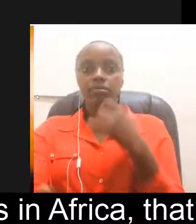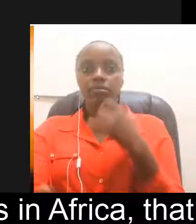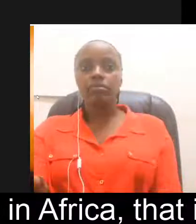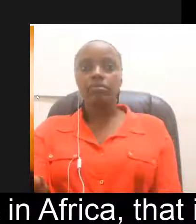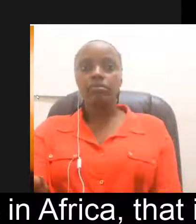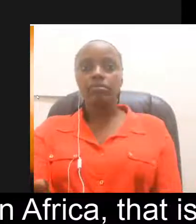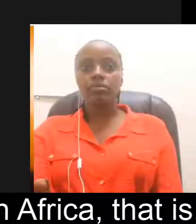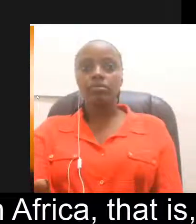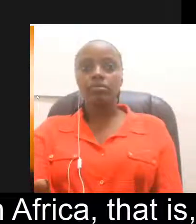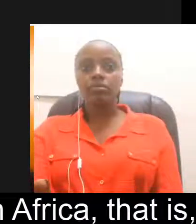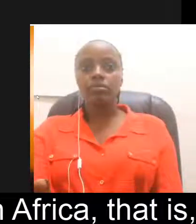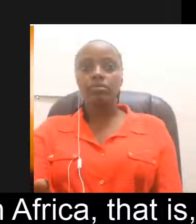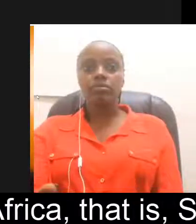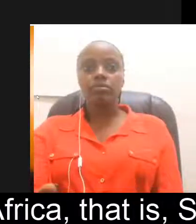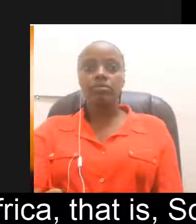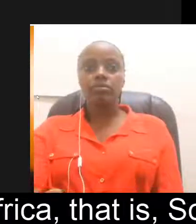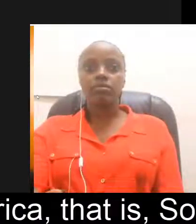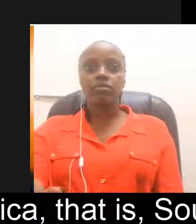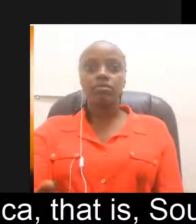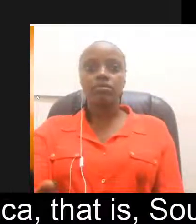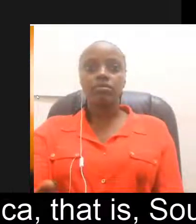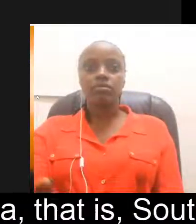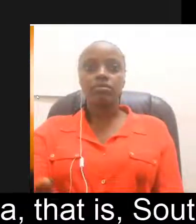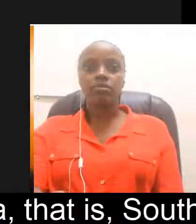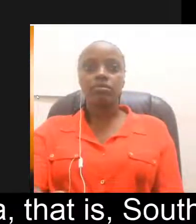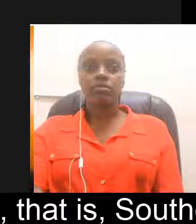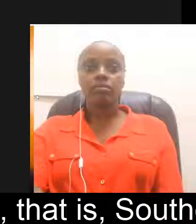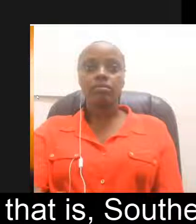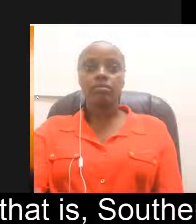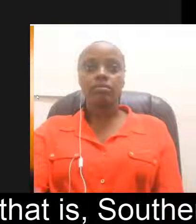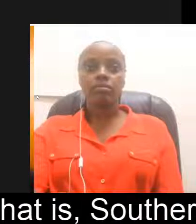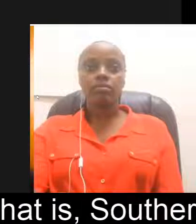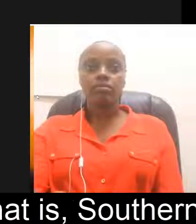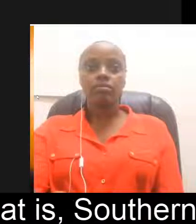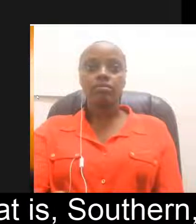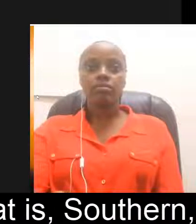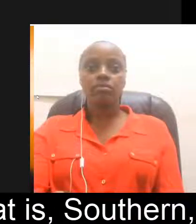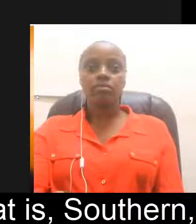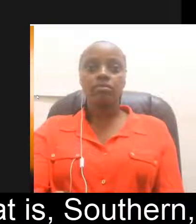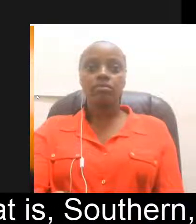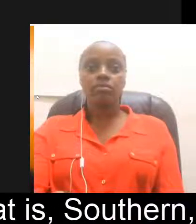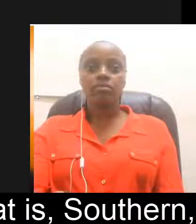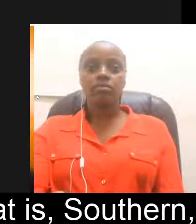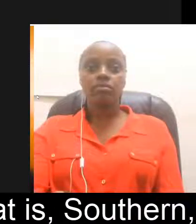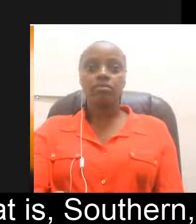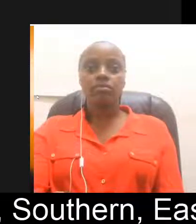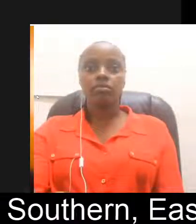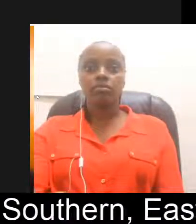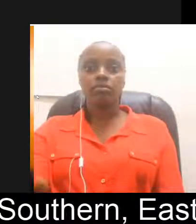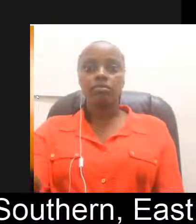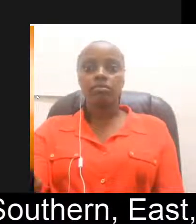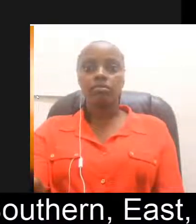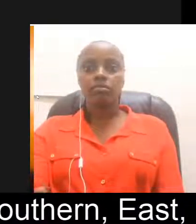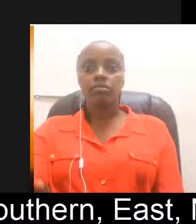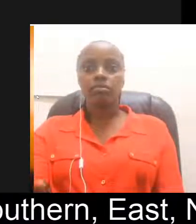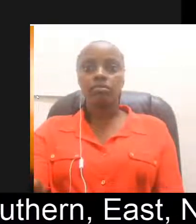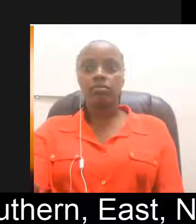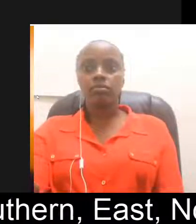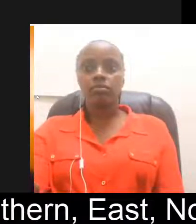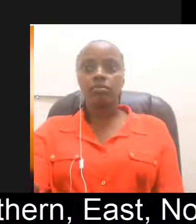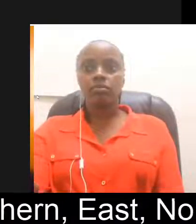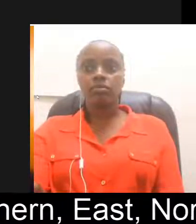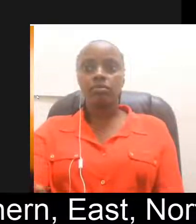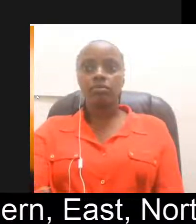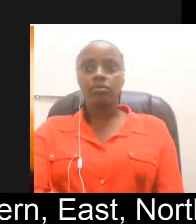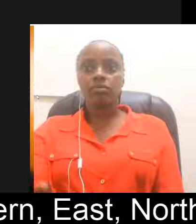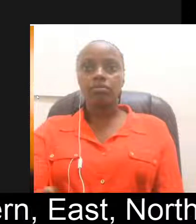Places, and Dwelling Places is a member of Uganda Child Rights NGO Network, which is a network